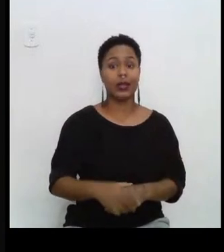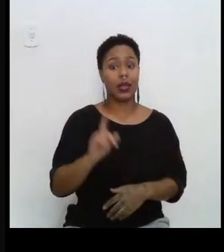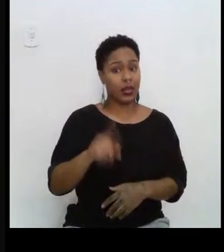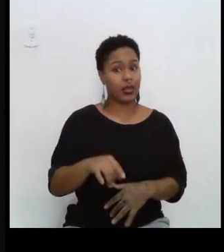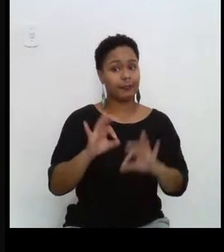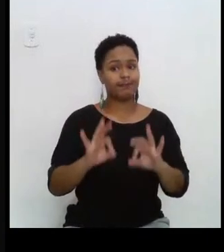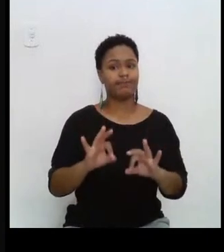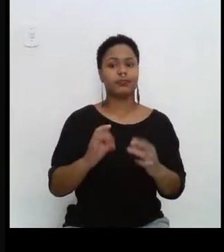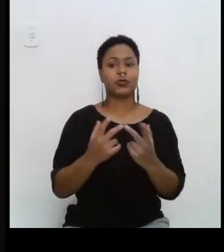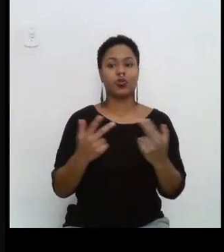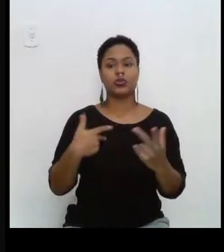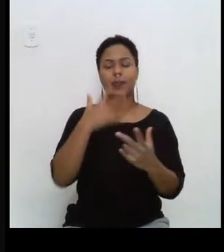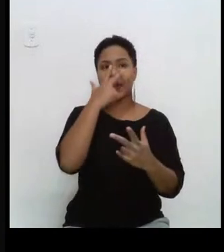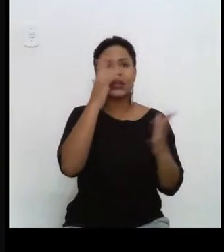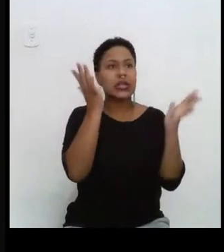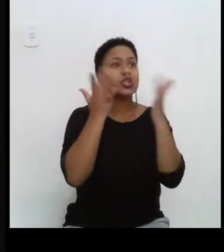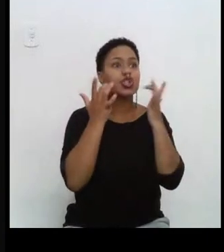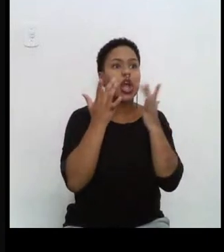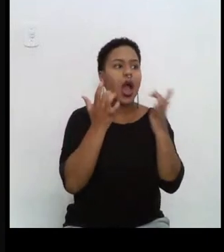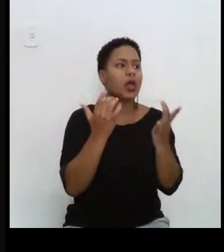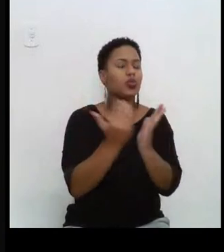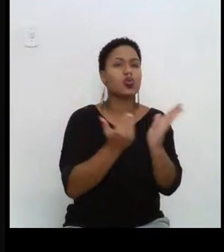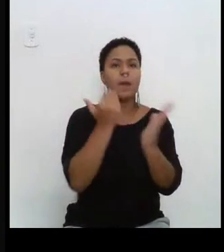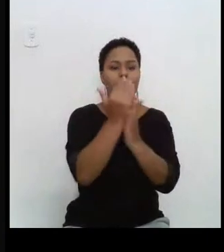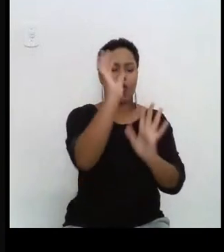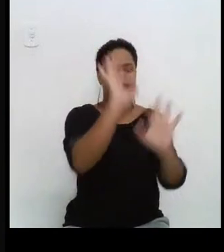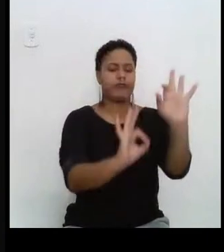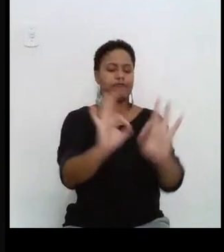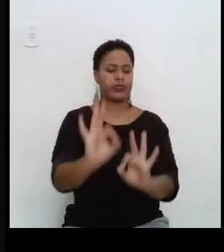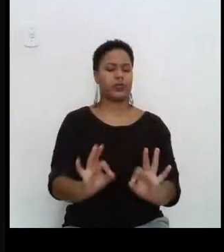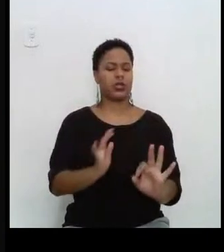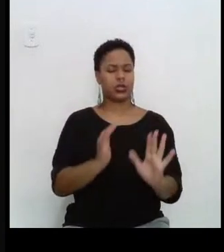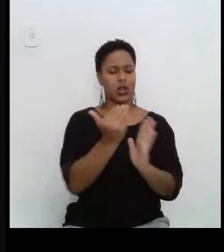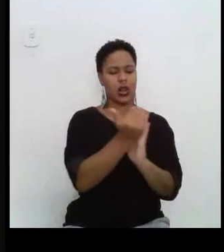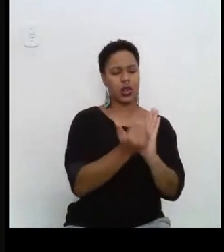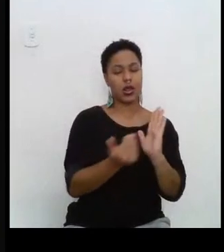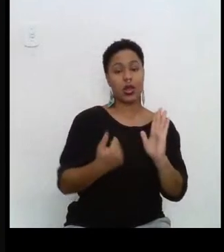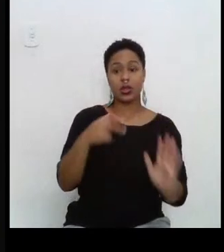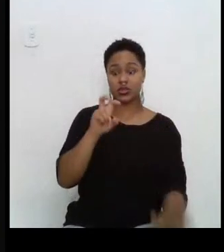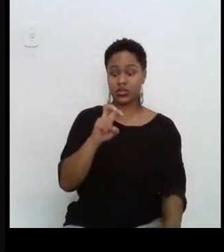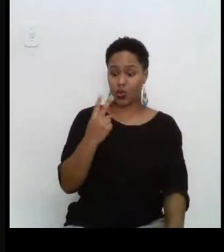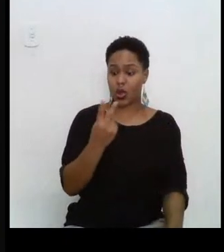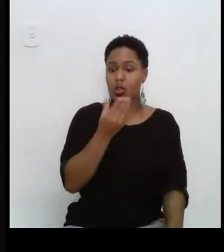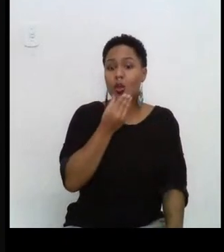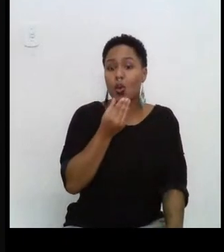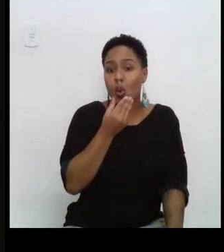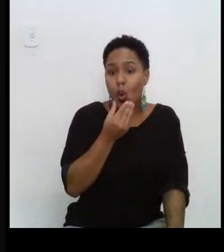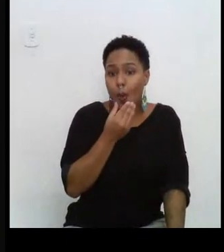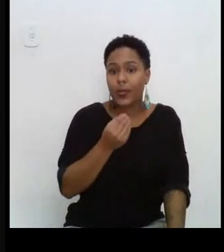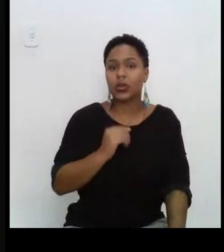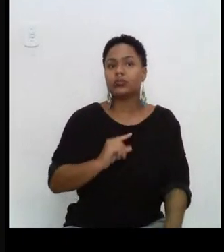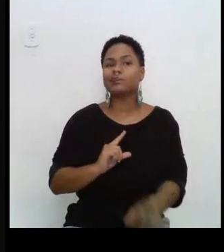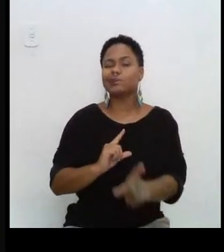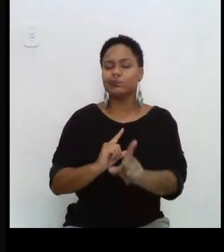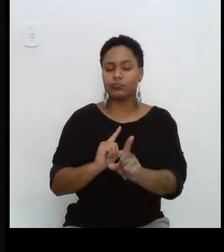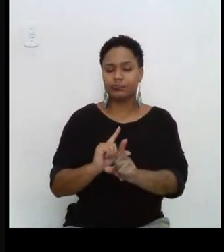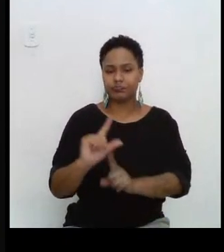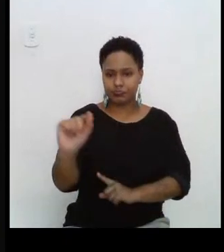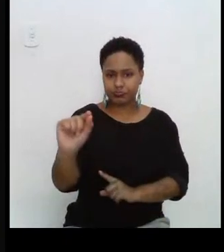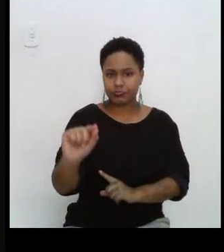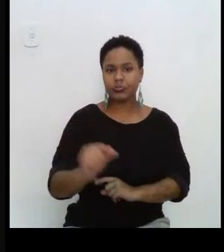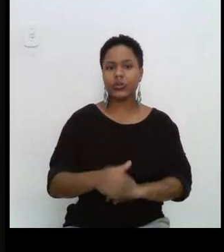toda vez que tu mano grande por leaving the App Store and Could Be The One Minute Less Of